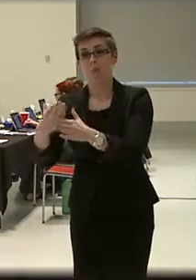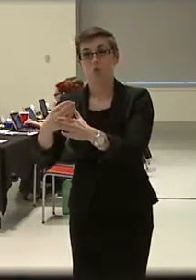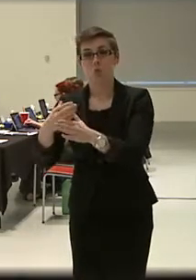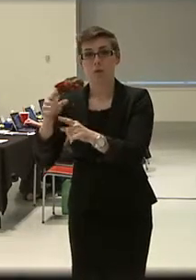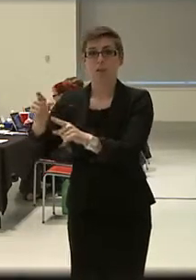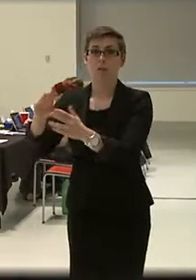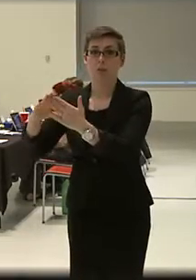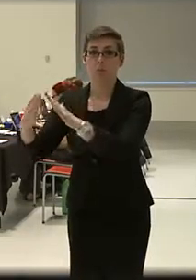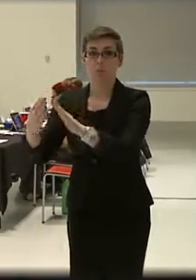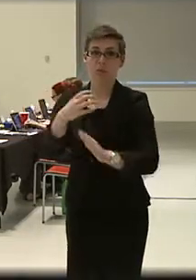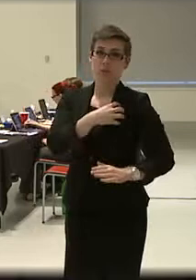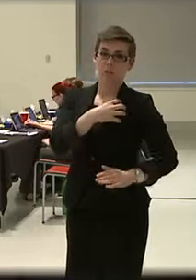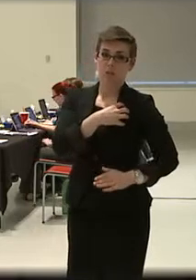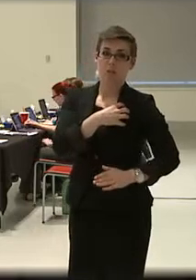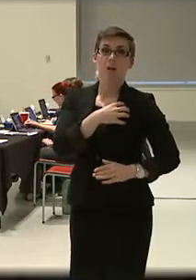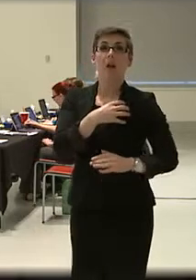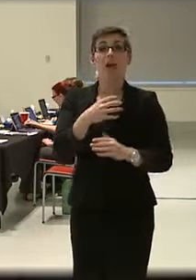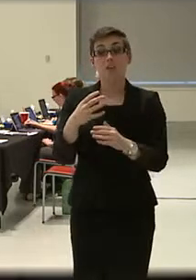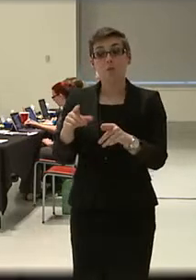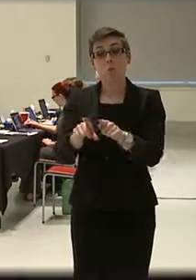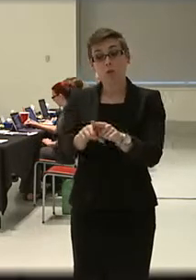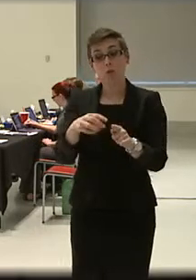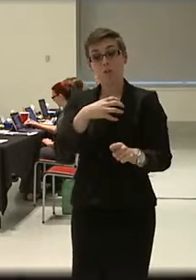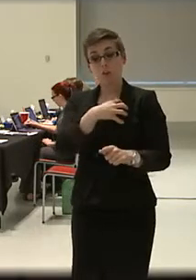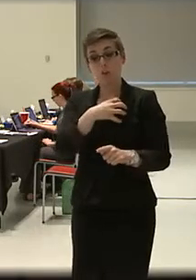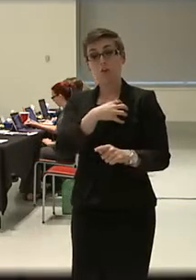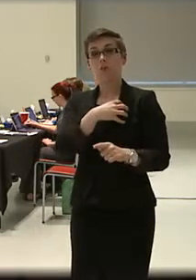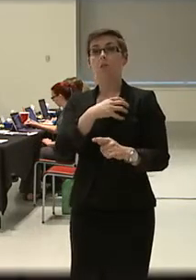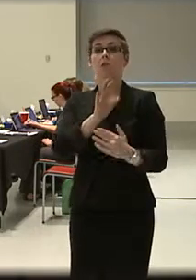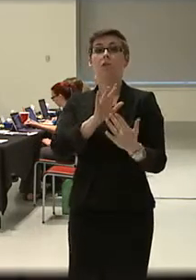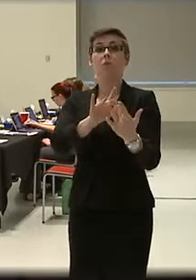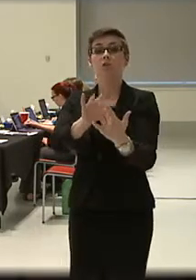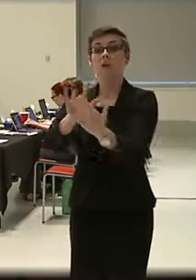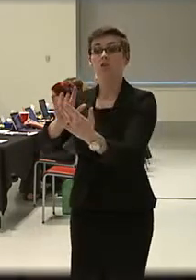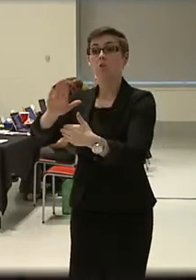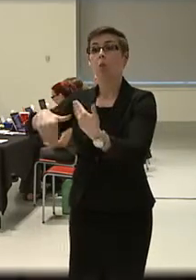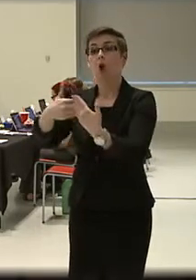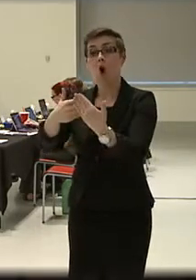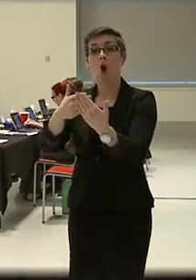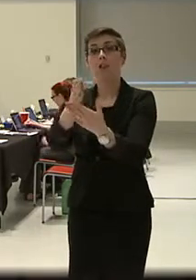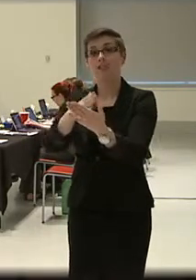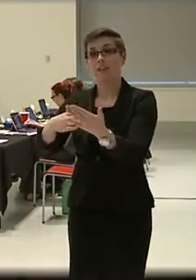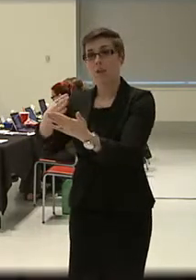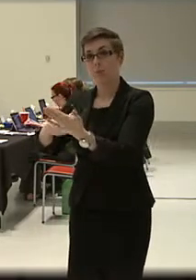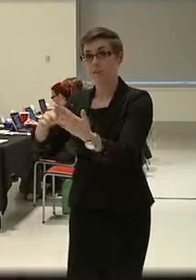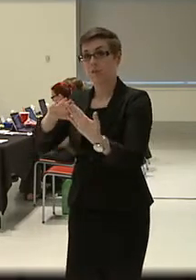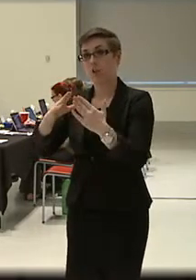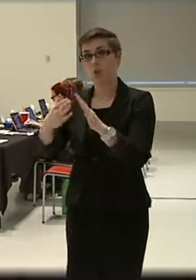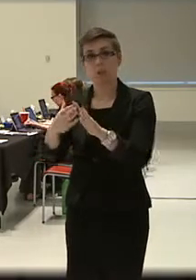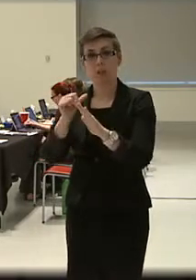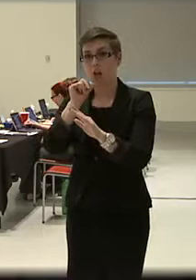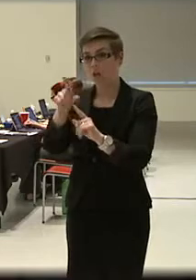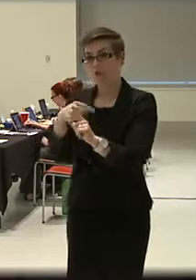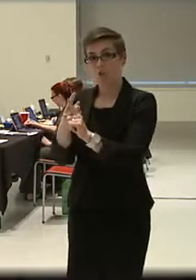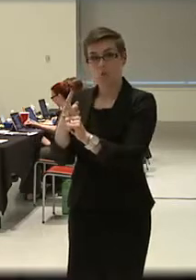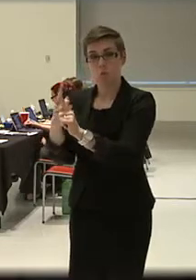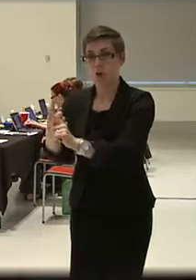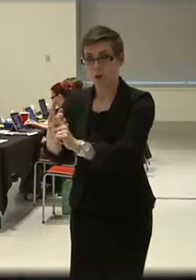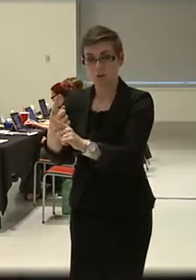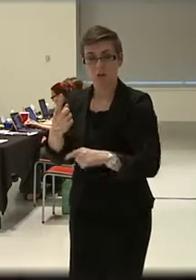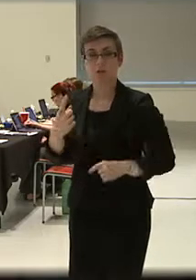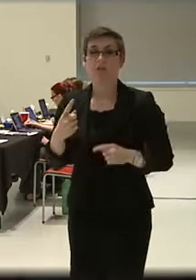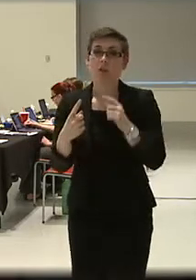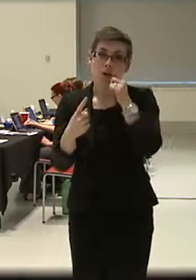with all segments of the community. And I guarantee you, as soon as I get home to Tucson, I'm looking for VRIs and